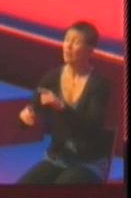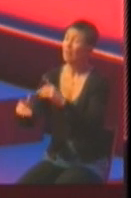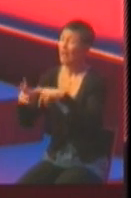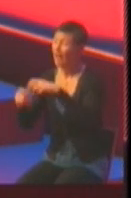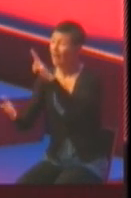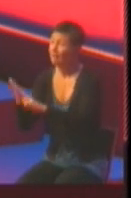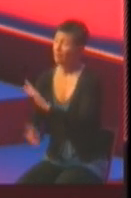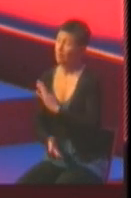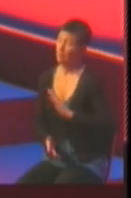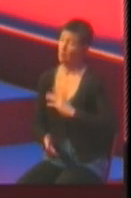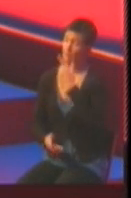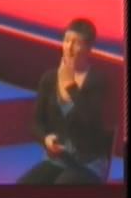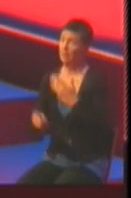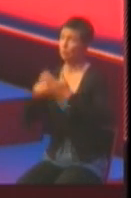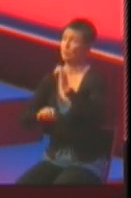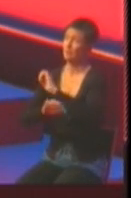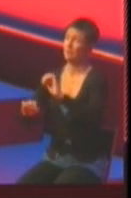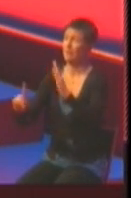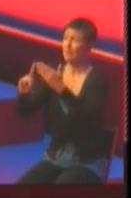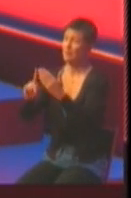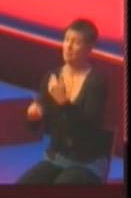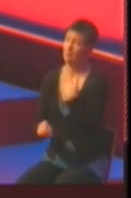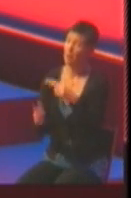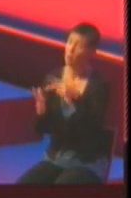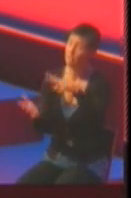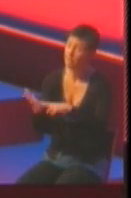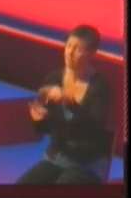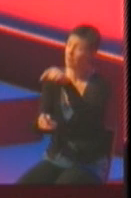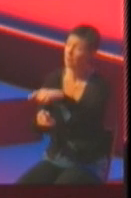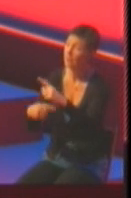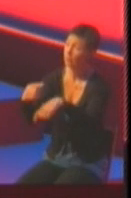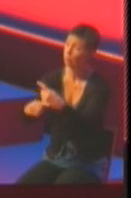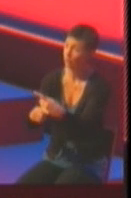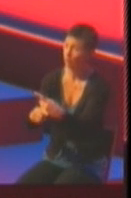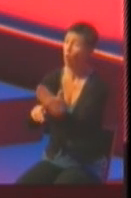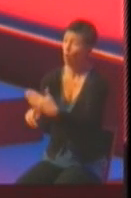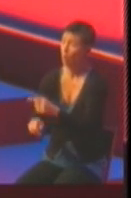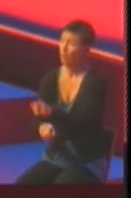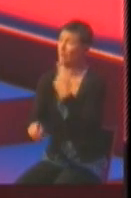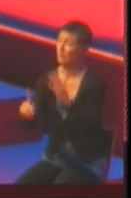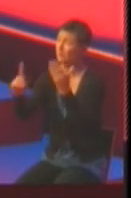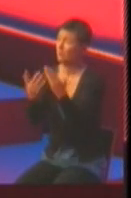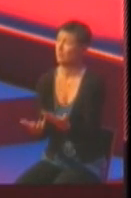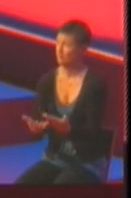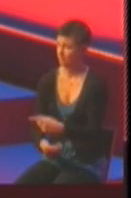target strength by November of next year, ahead of the current target.